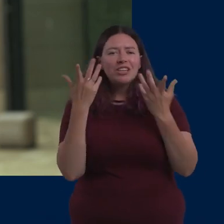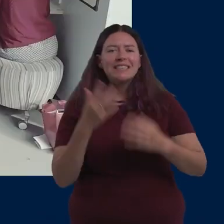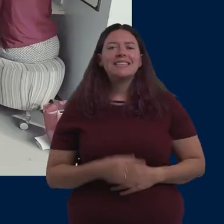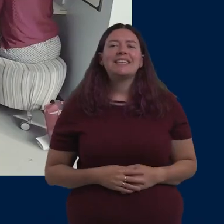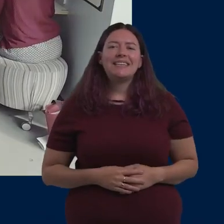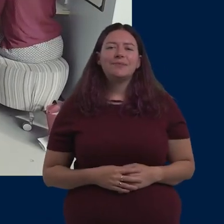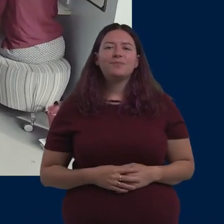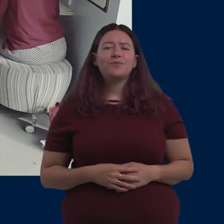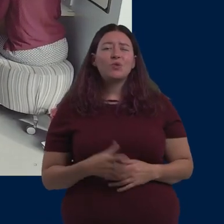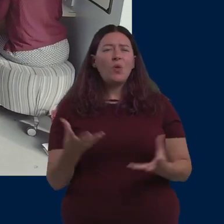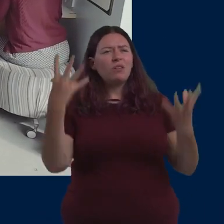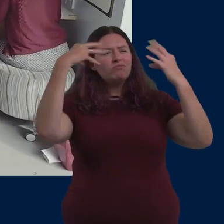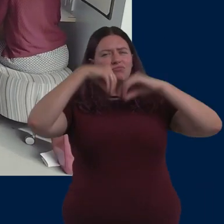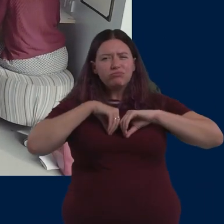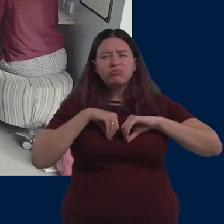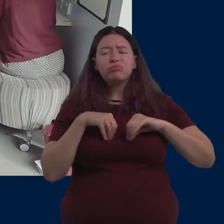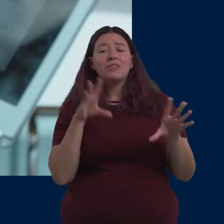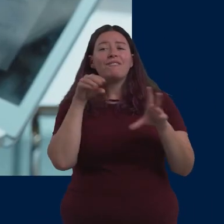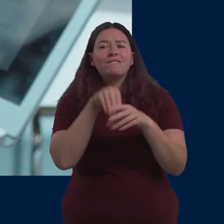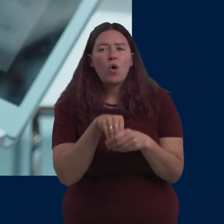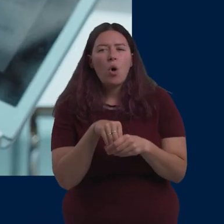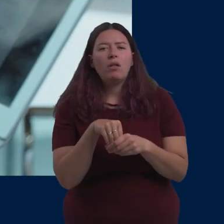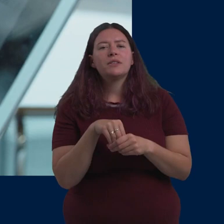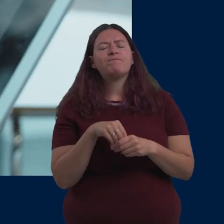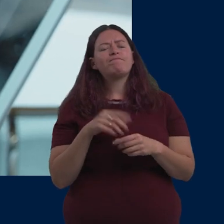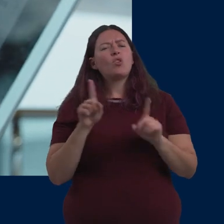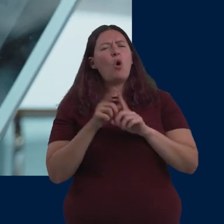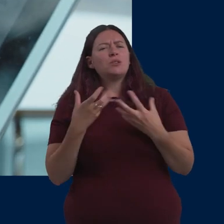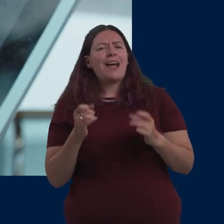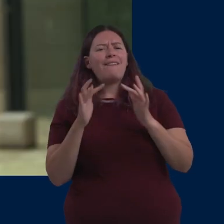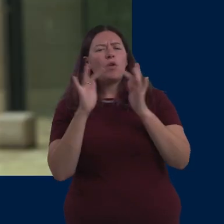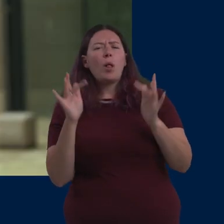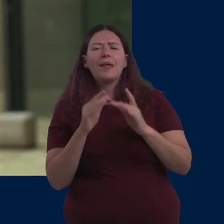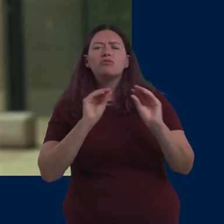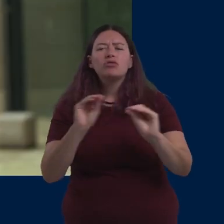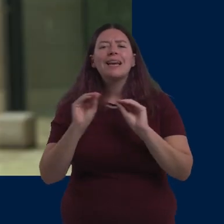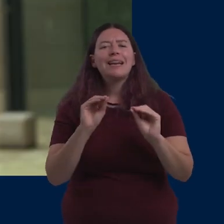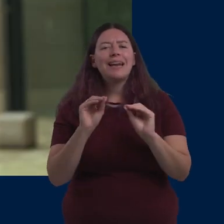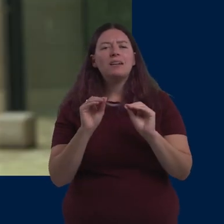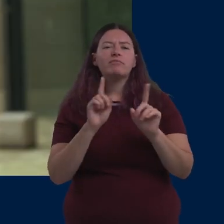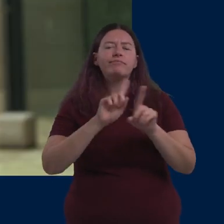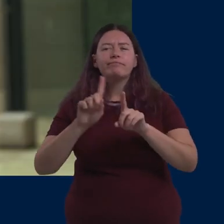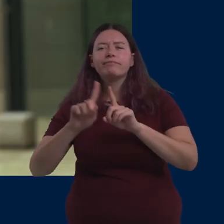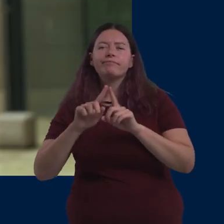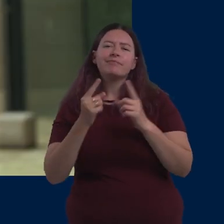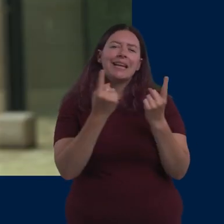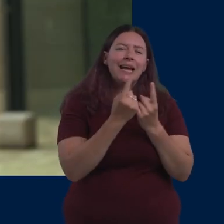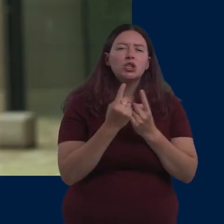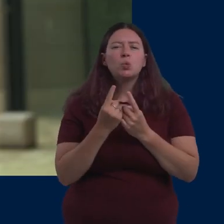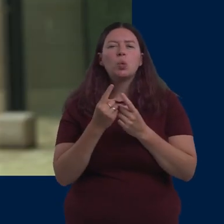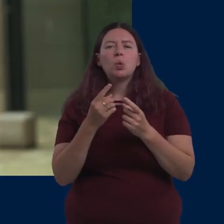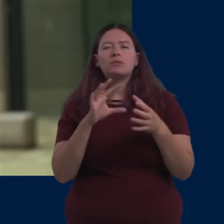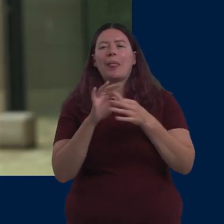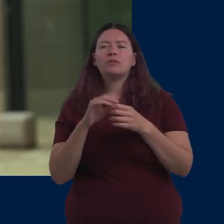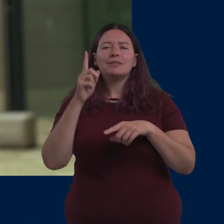university. Embrace this and get involved. But we also have training courses online on a range of issues around diversity and